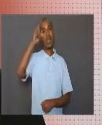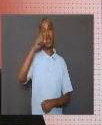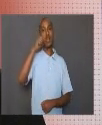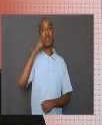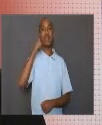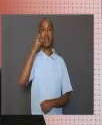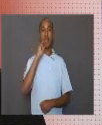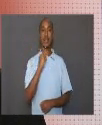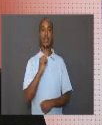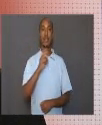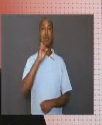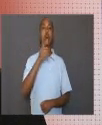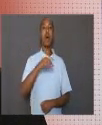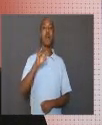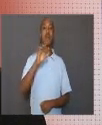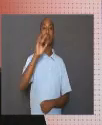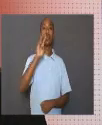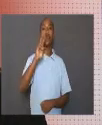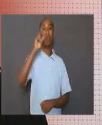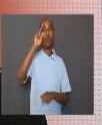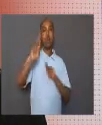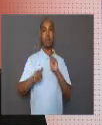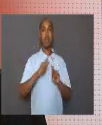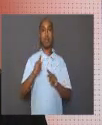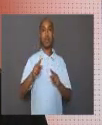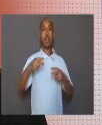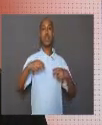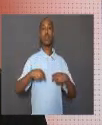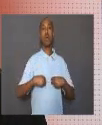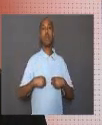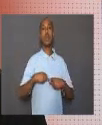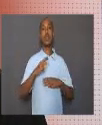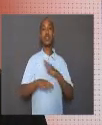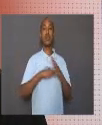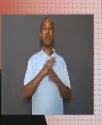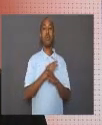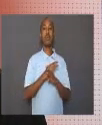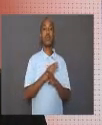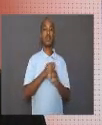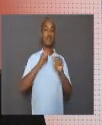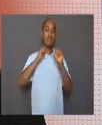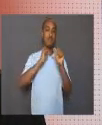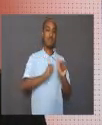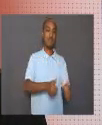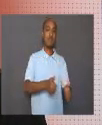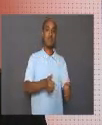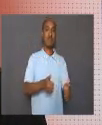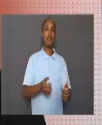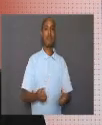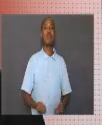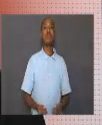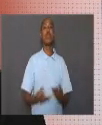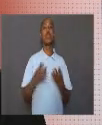of only two people to have been awarded Nobel Prizes in more than